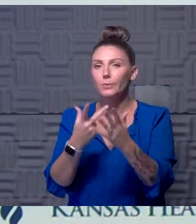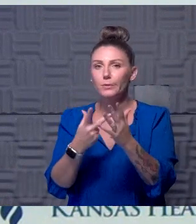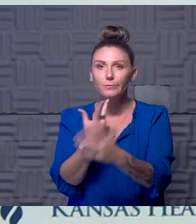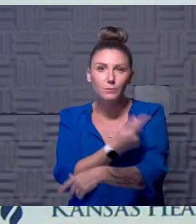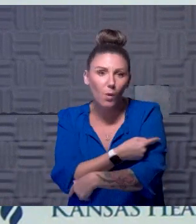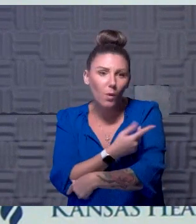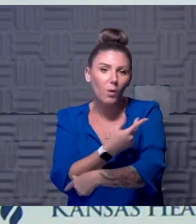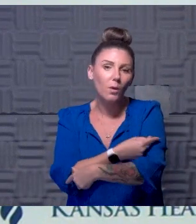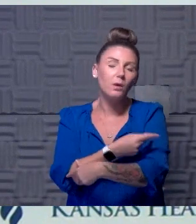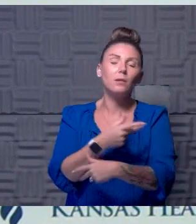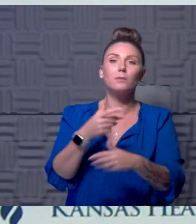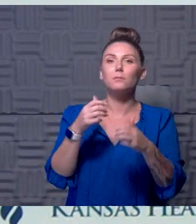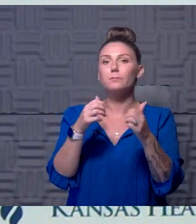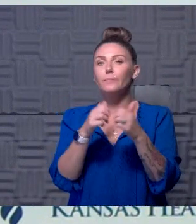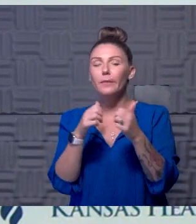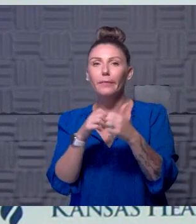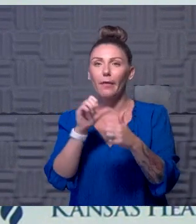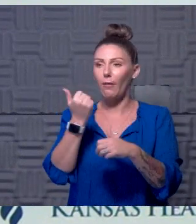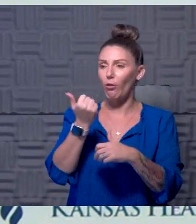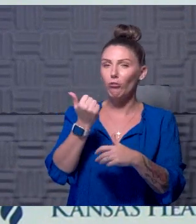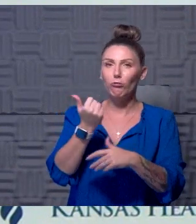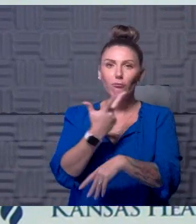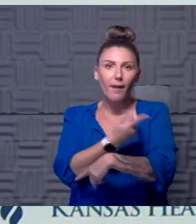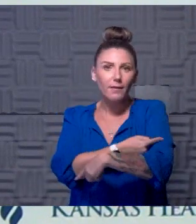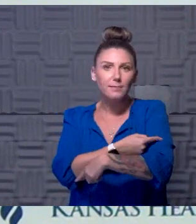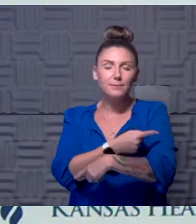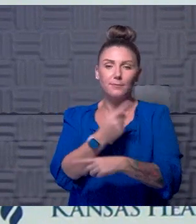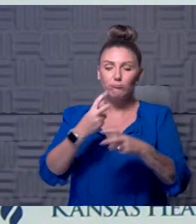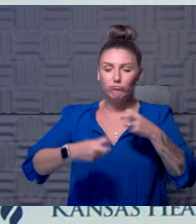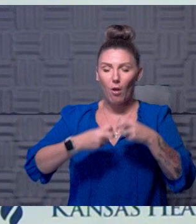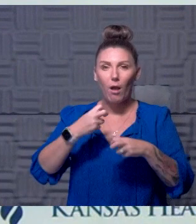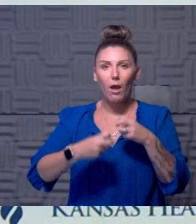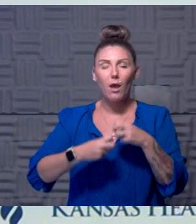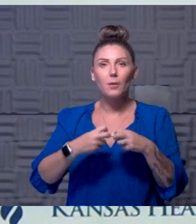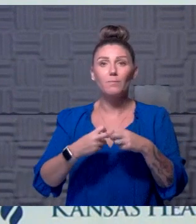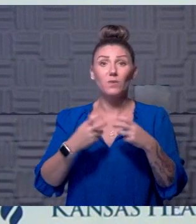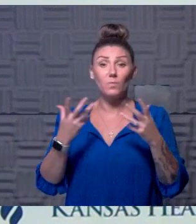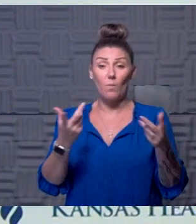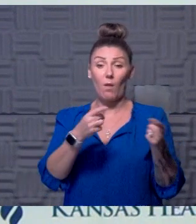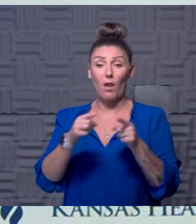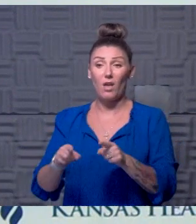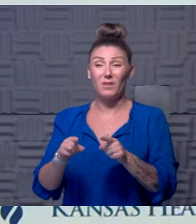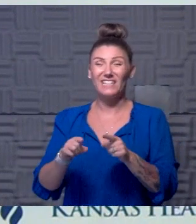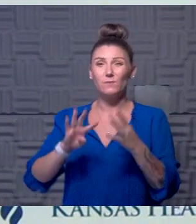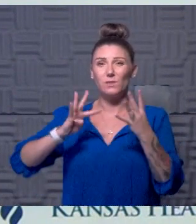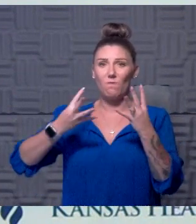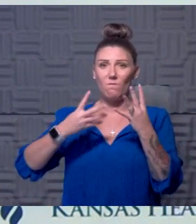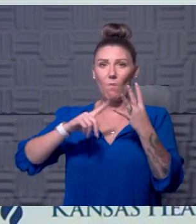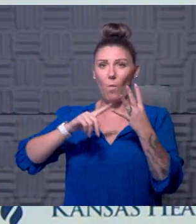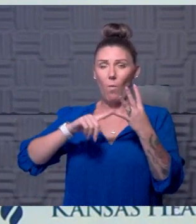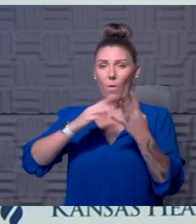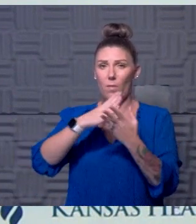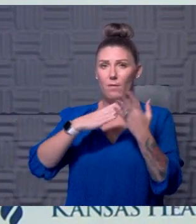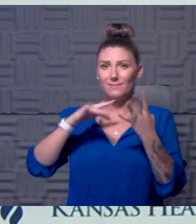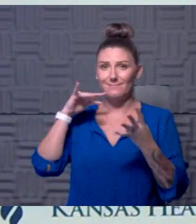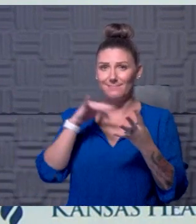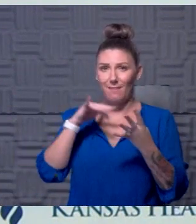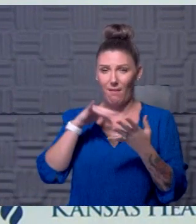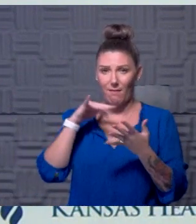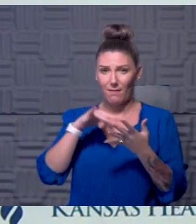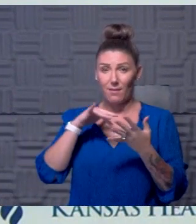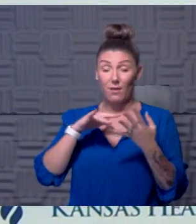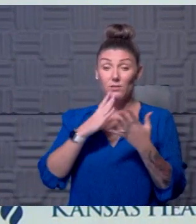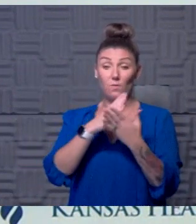with the rotavirus vaccine. And what happens is these is where the phase 4 studies come in. As a phase